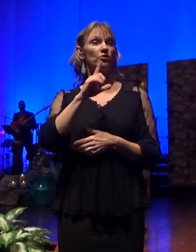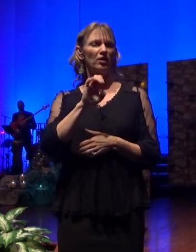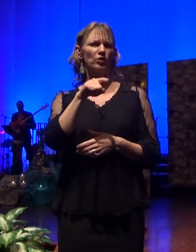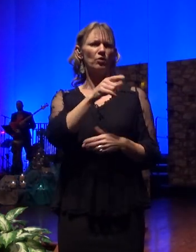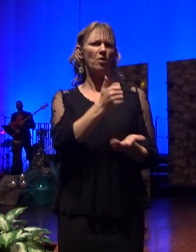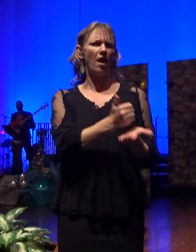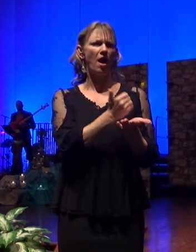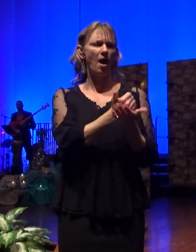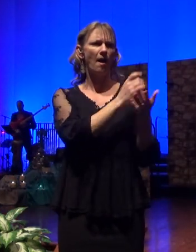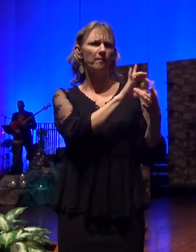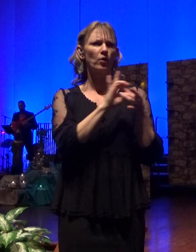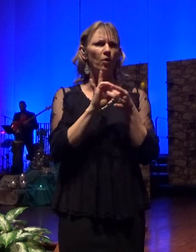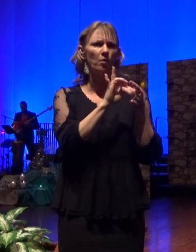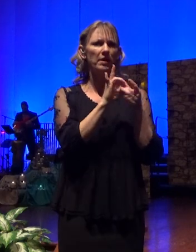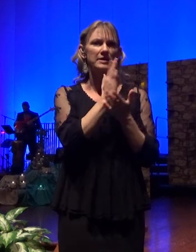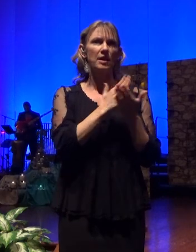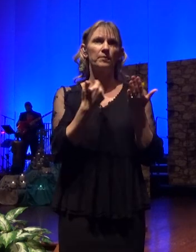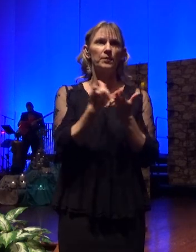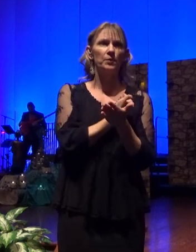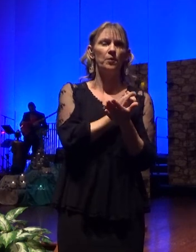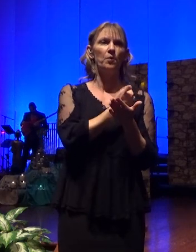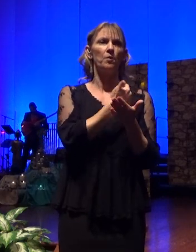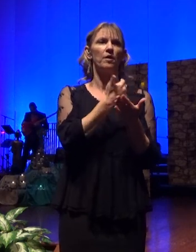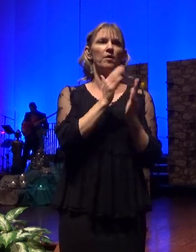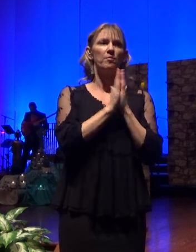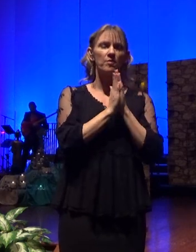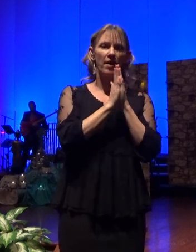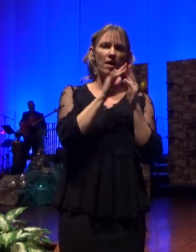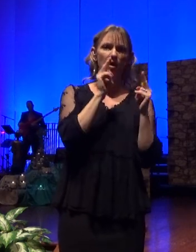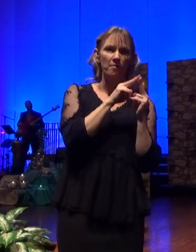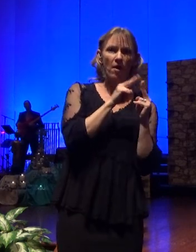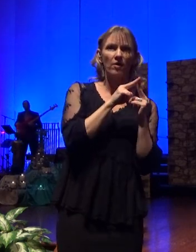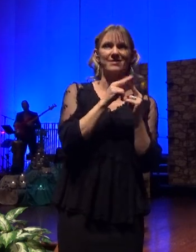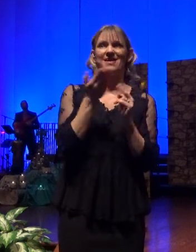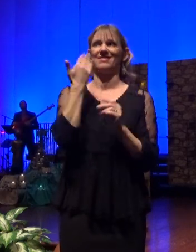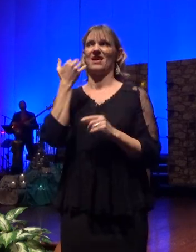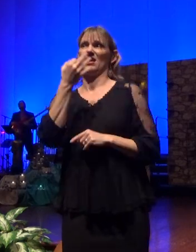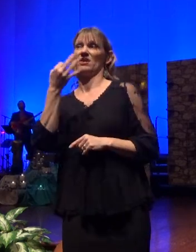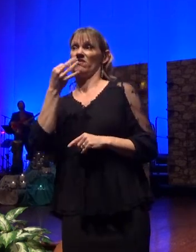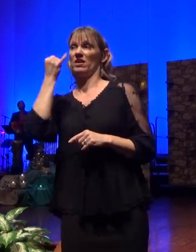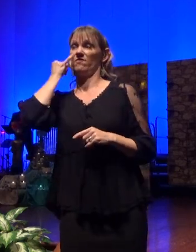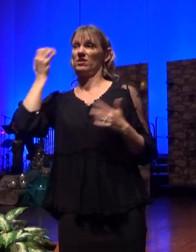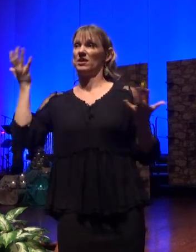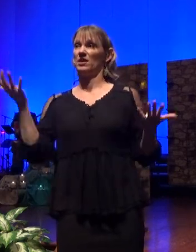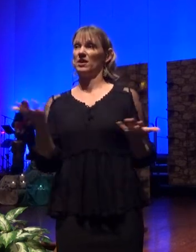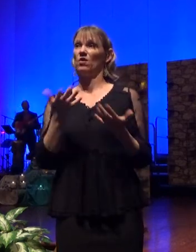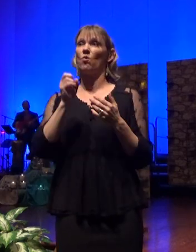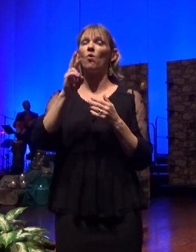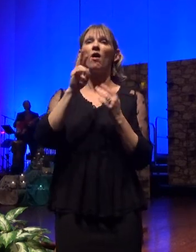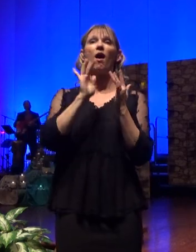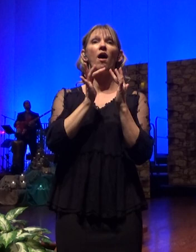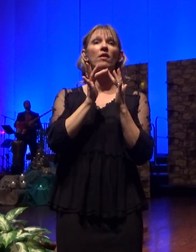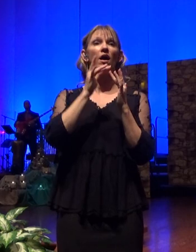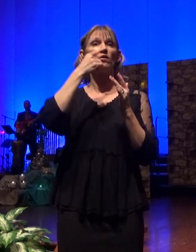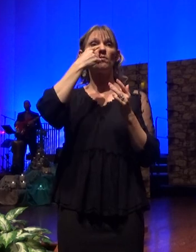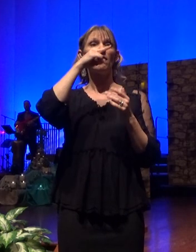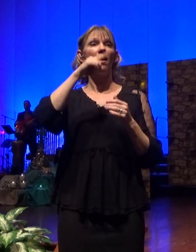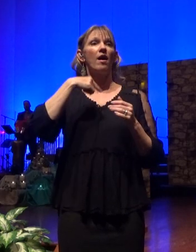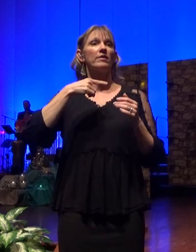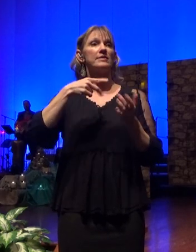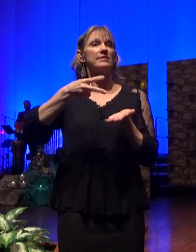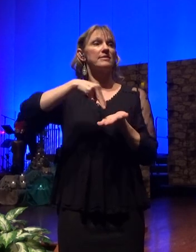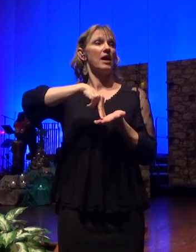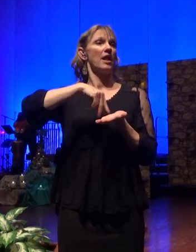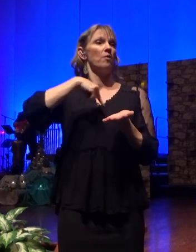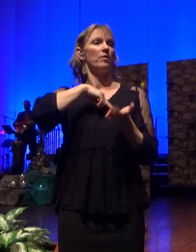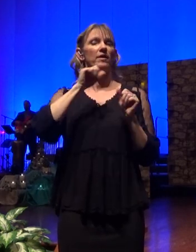some new practitioners and ministers this past Friday. If you are one of them and you're here or online, can you stand up so we can just briefly acknowledge you? We're so